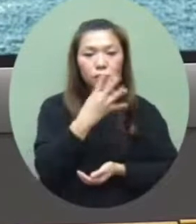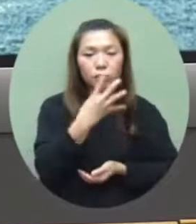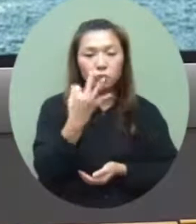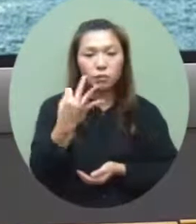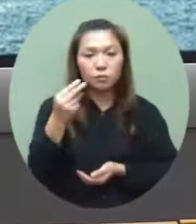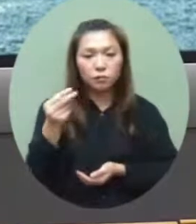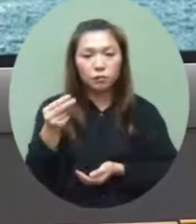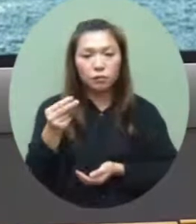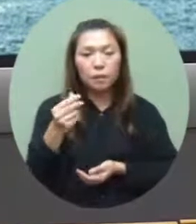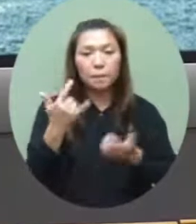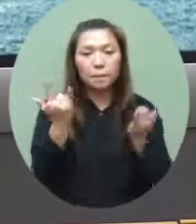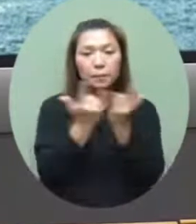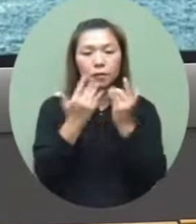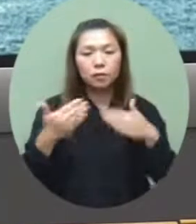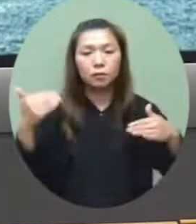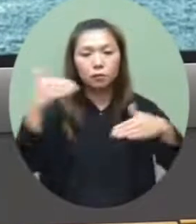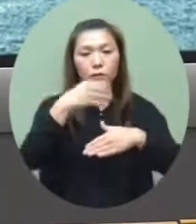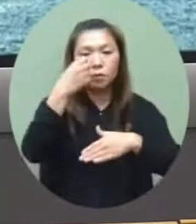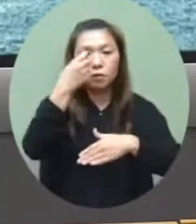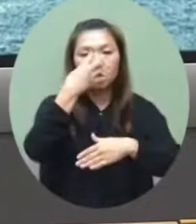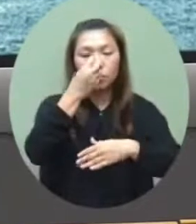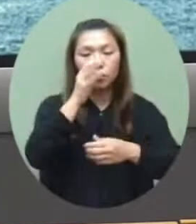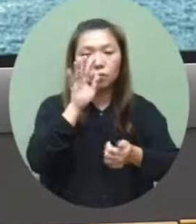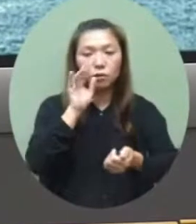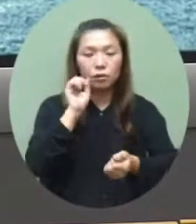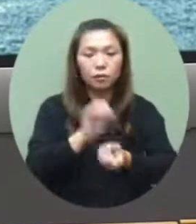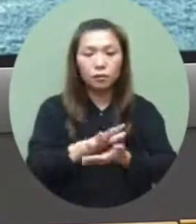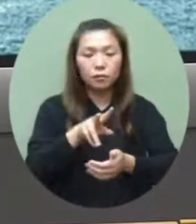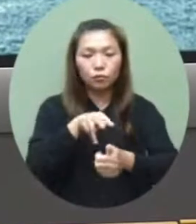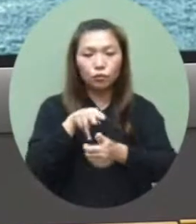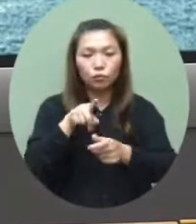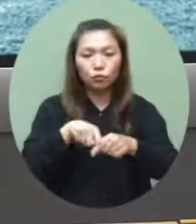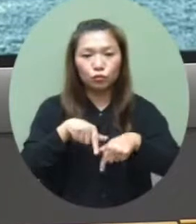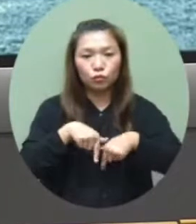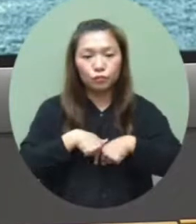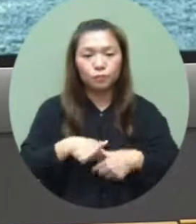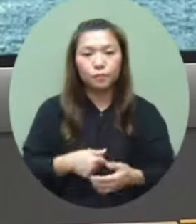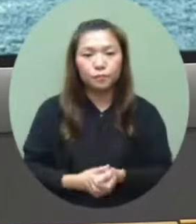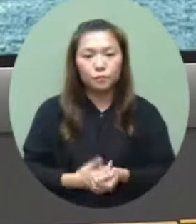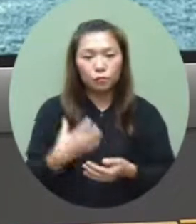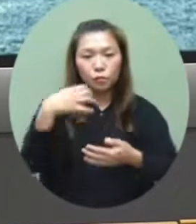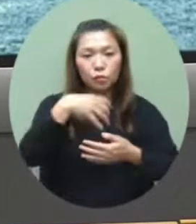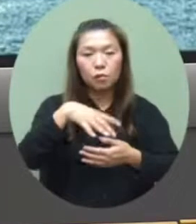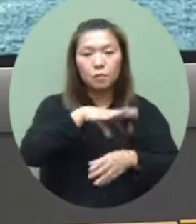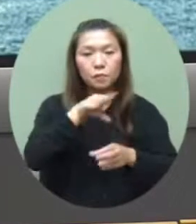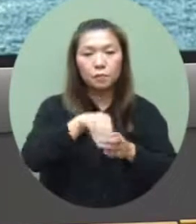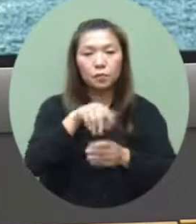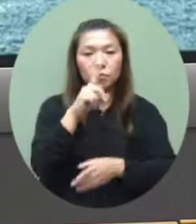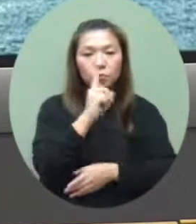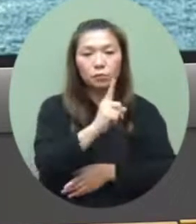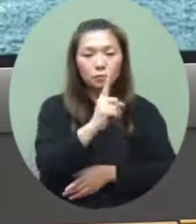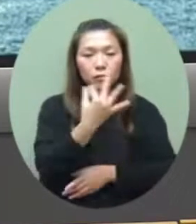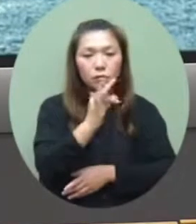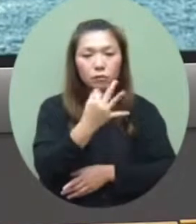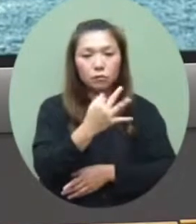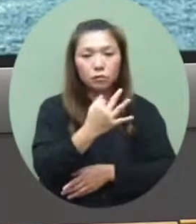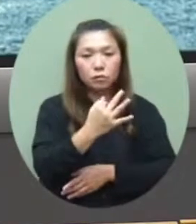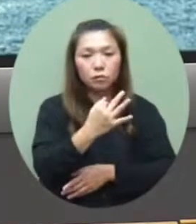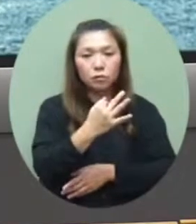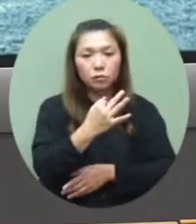wards, and 473 patients are in Hong Kong, North Lantau Hospital, Hong Kong Infection Control